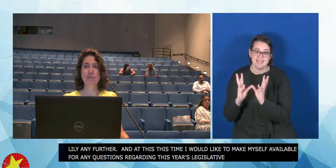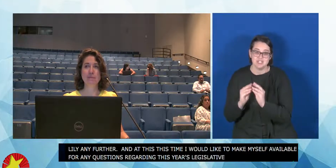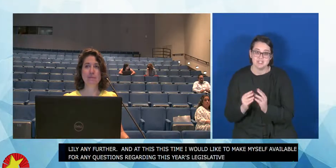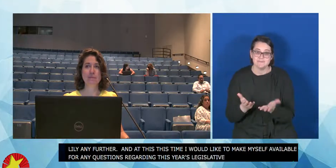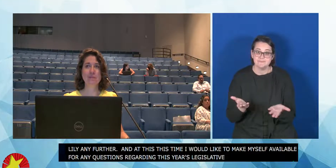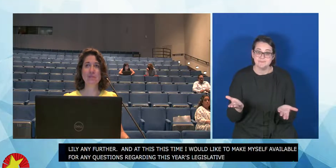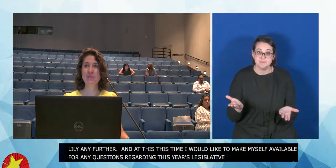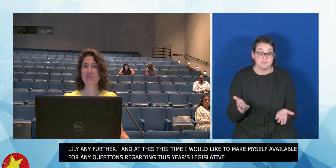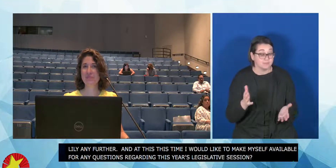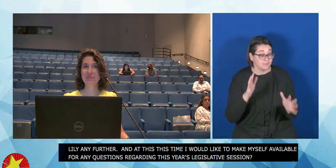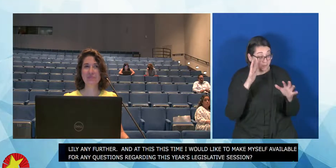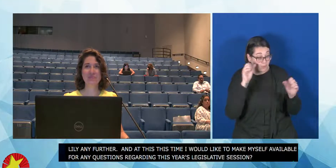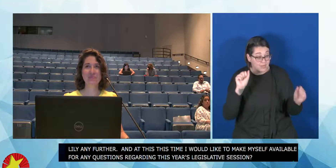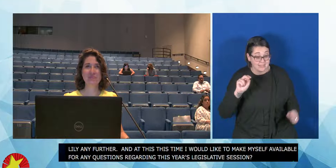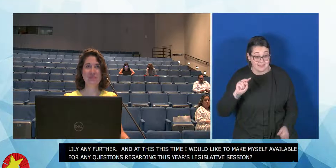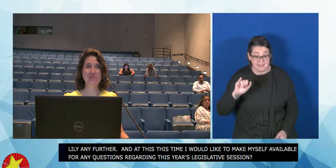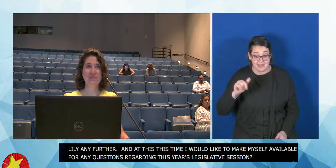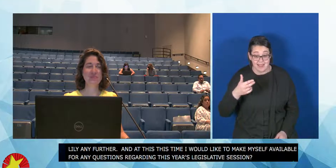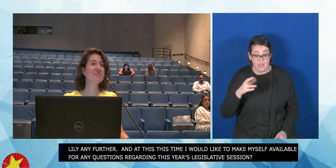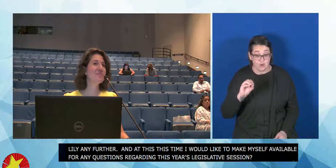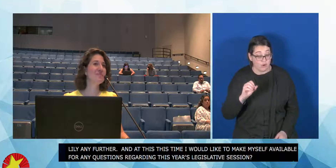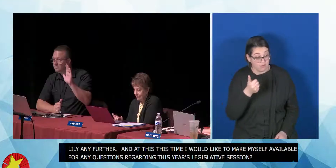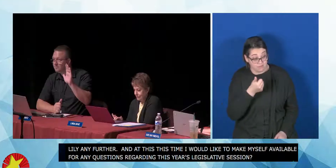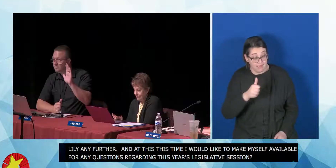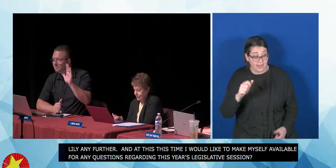Are there any questions?